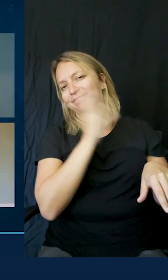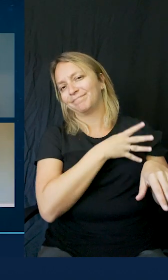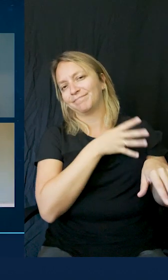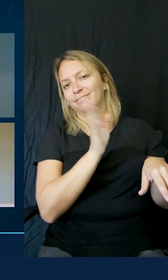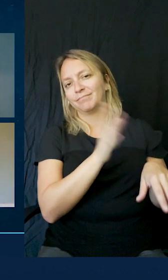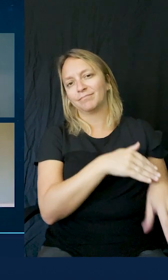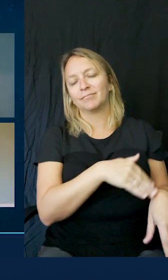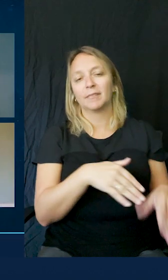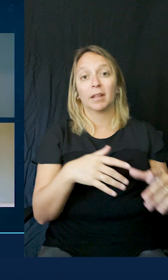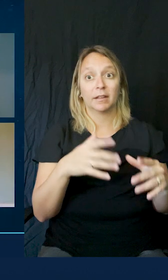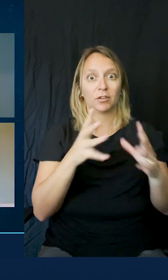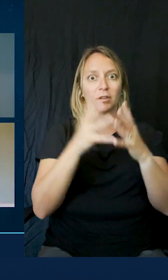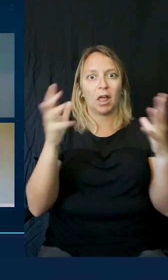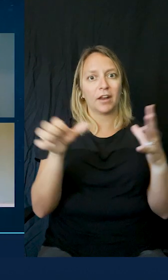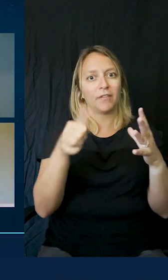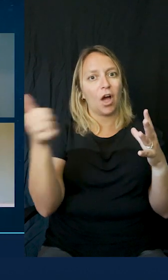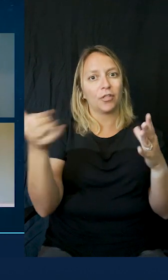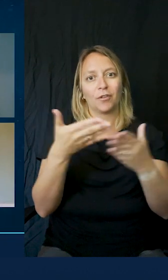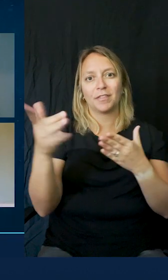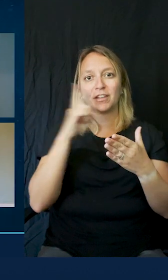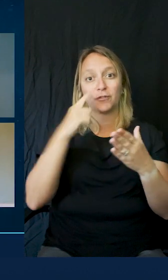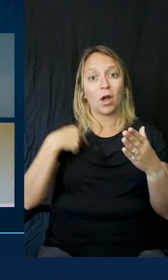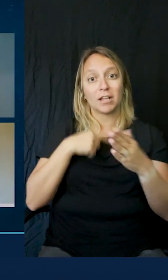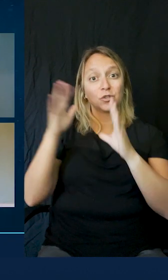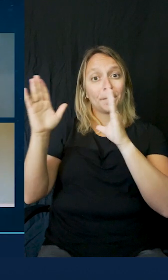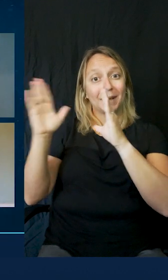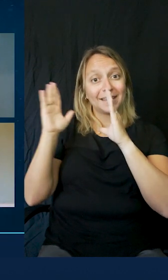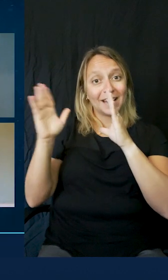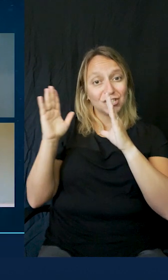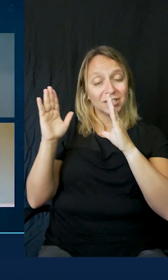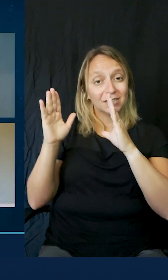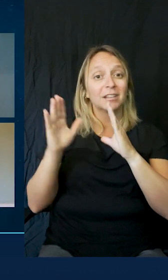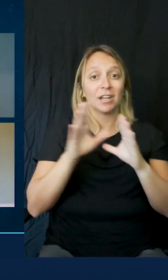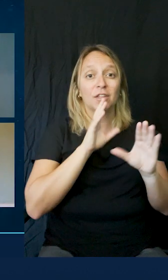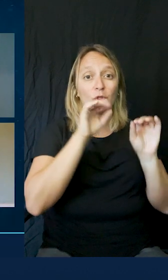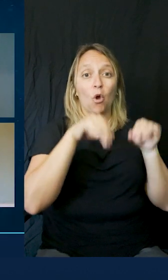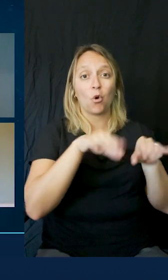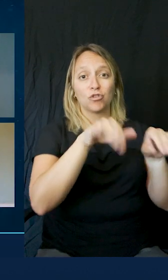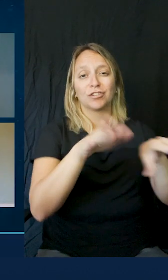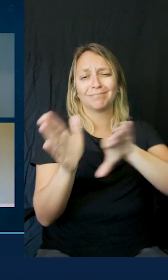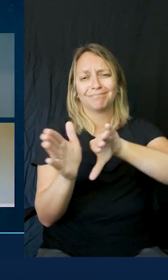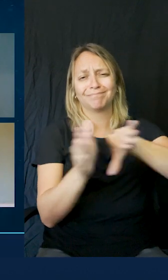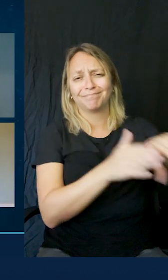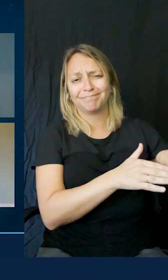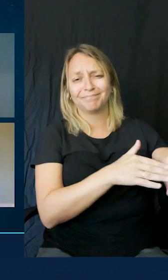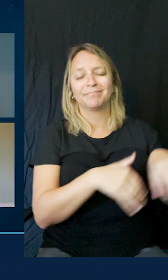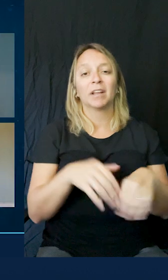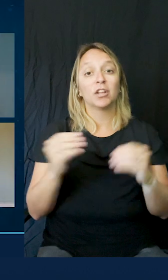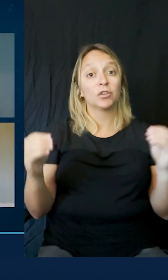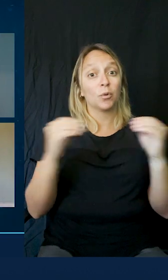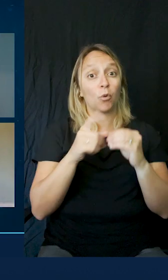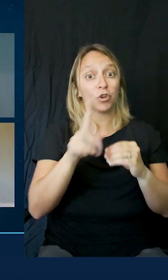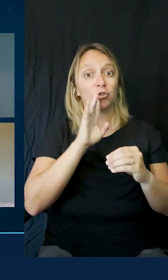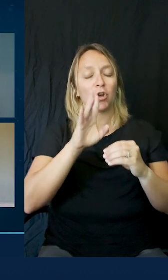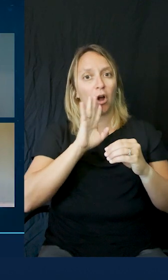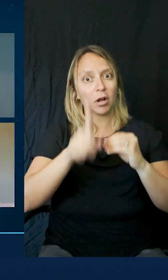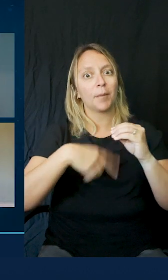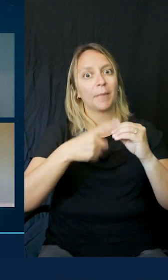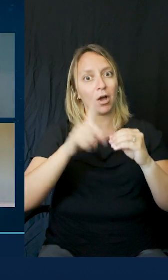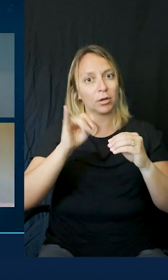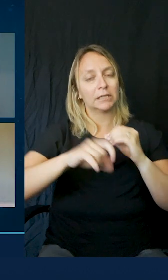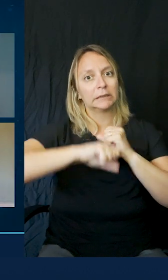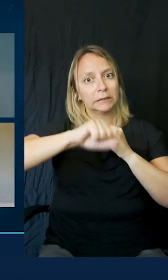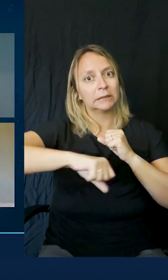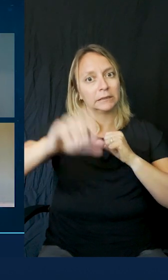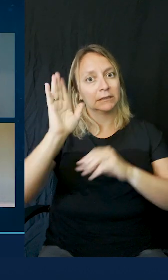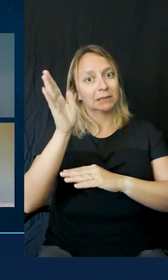of things for us to pay attention to, and the ocean sometimes gets pushed to the side. So the more you talk about it with your community, with your friends,